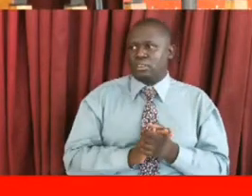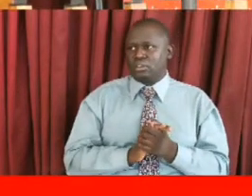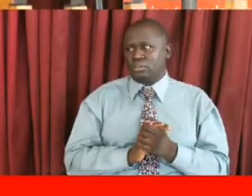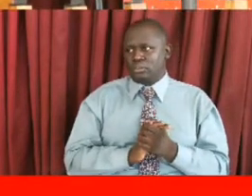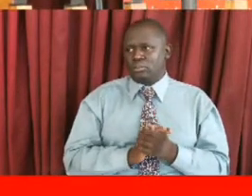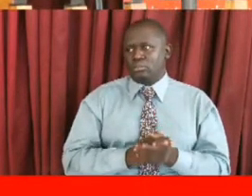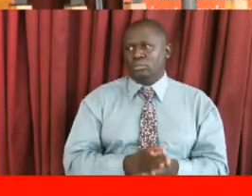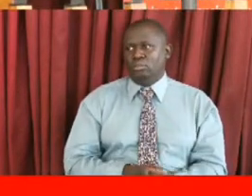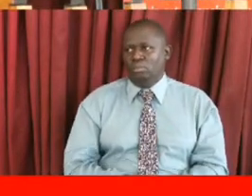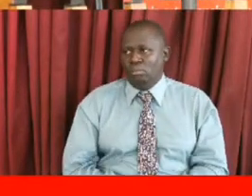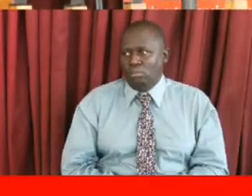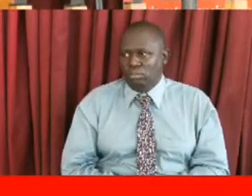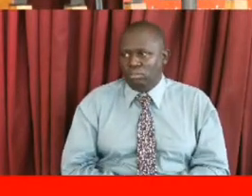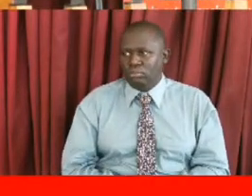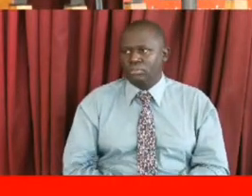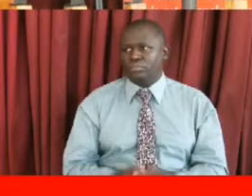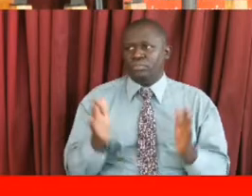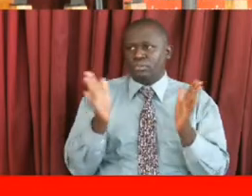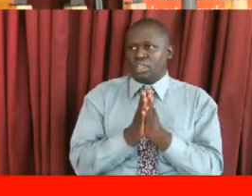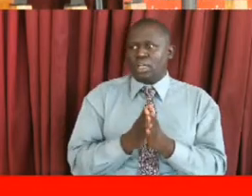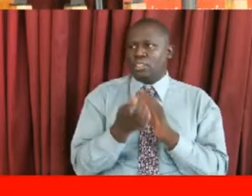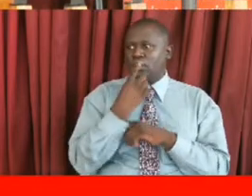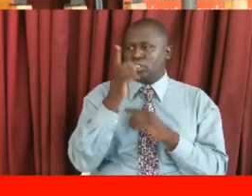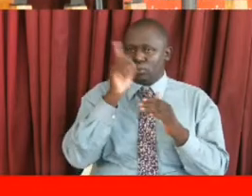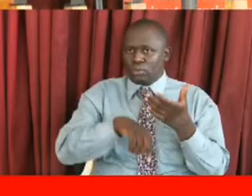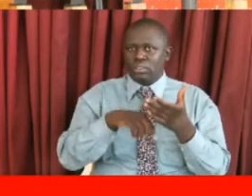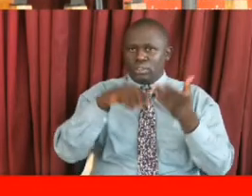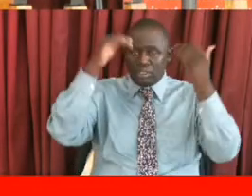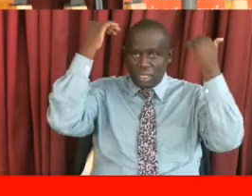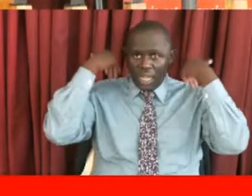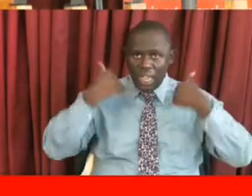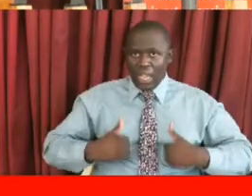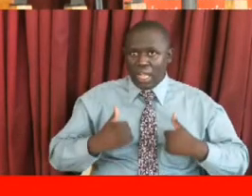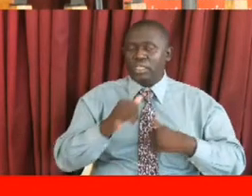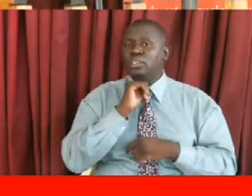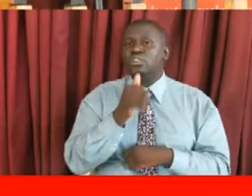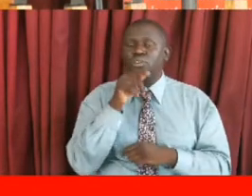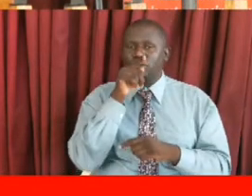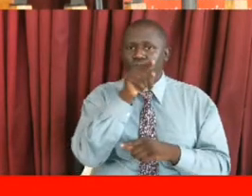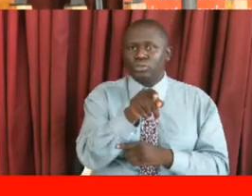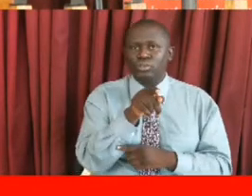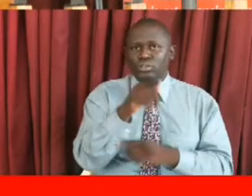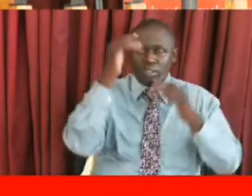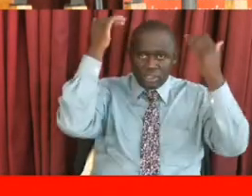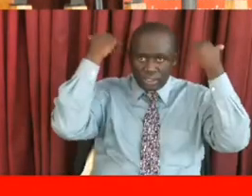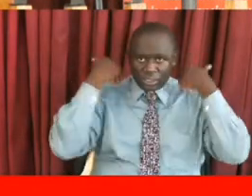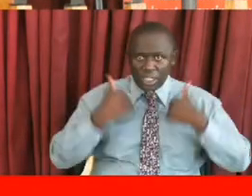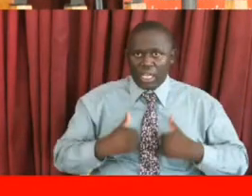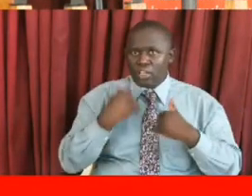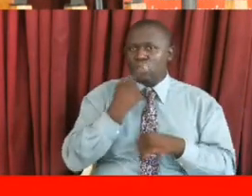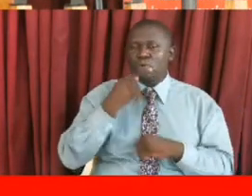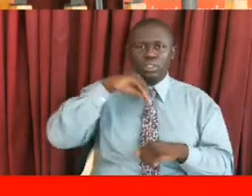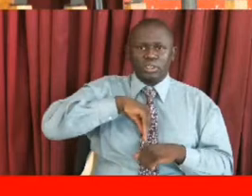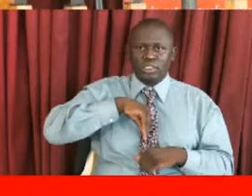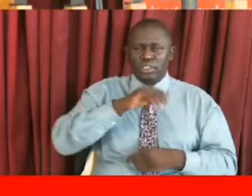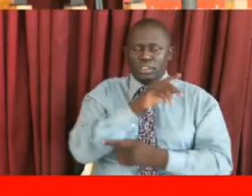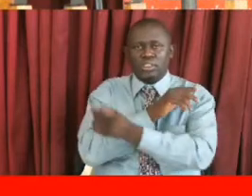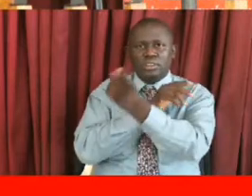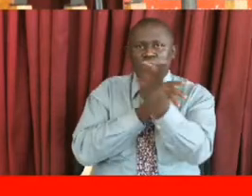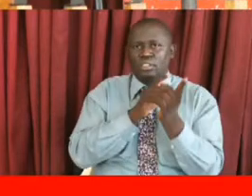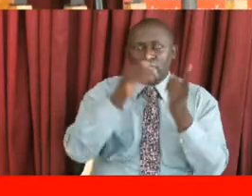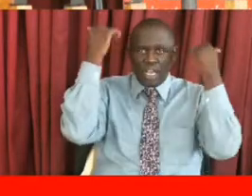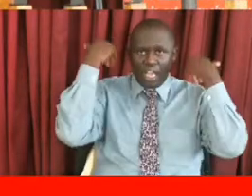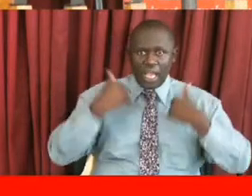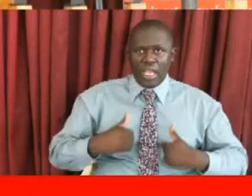repeat am the ey is not you it is me who is in you I